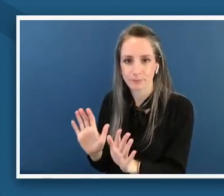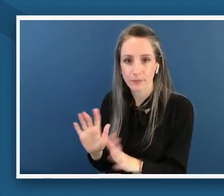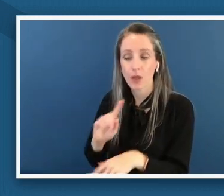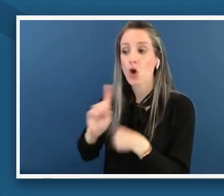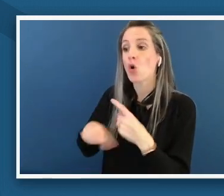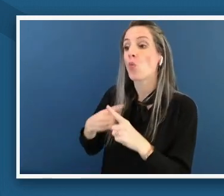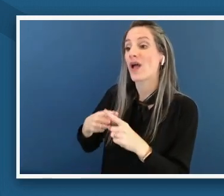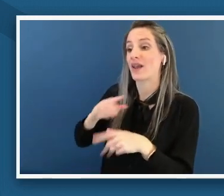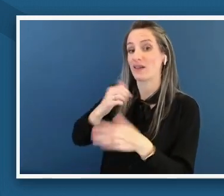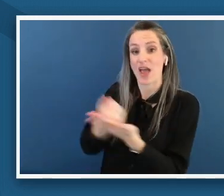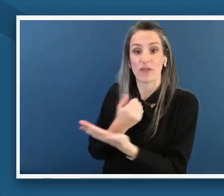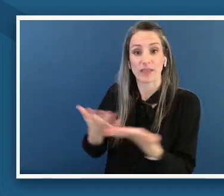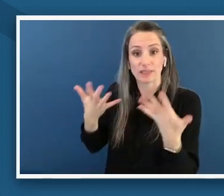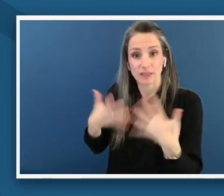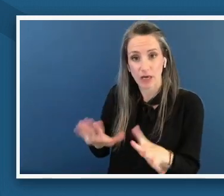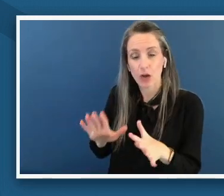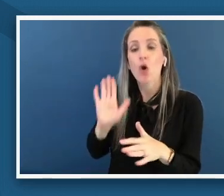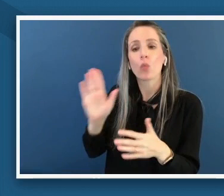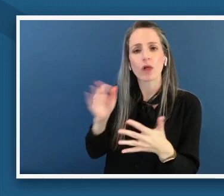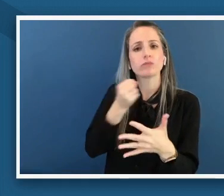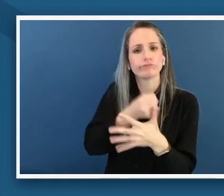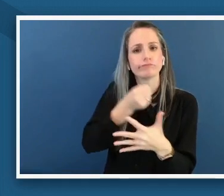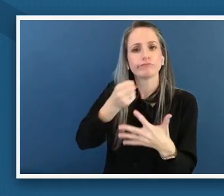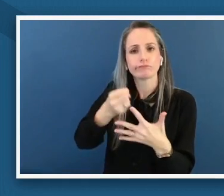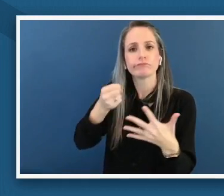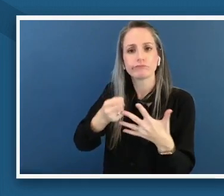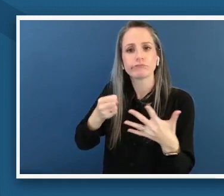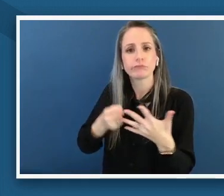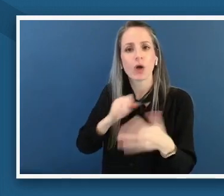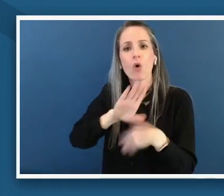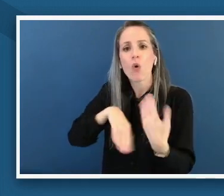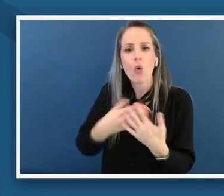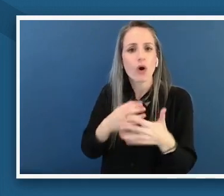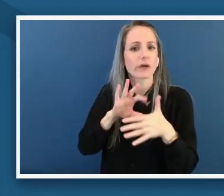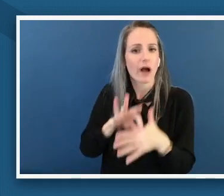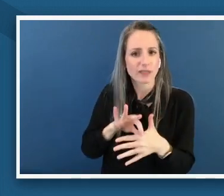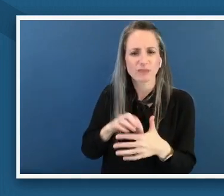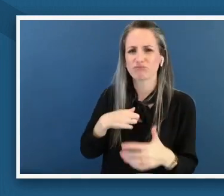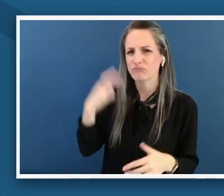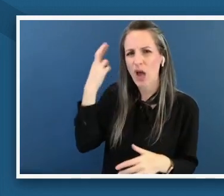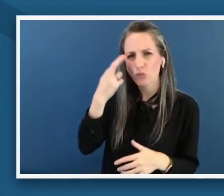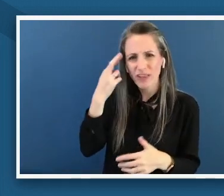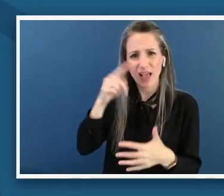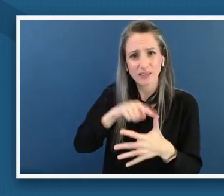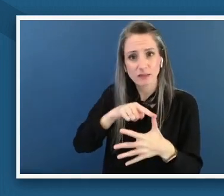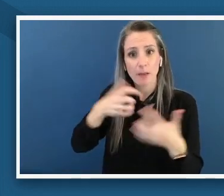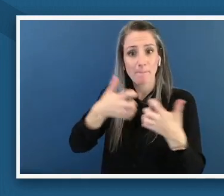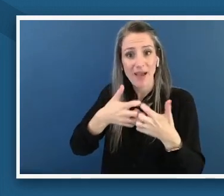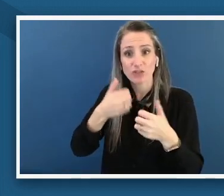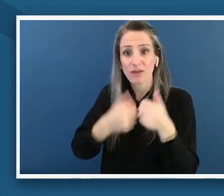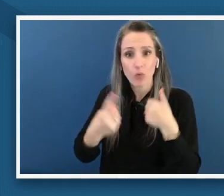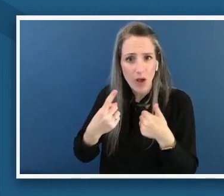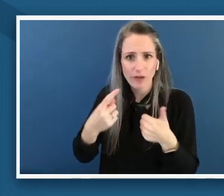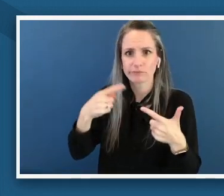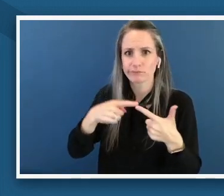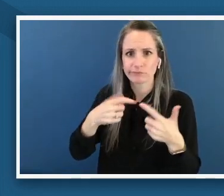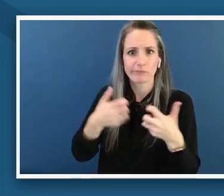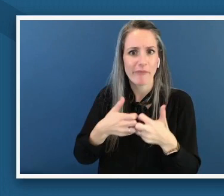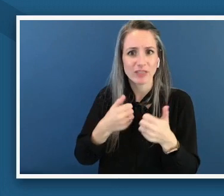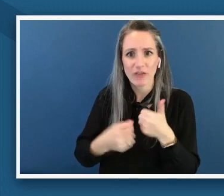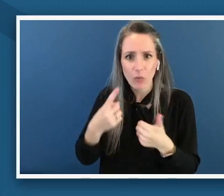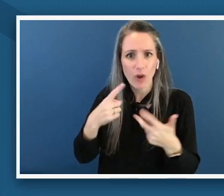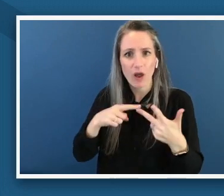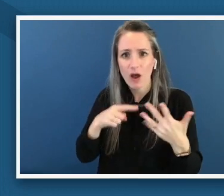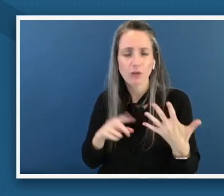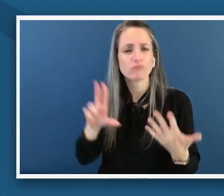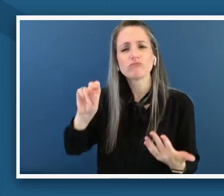said and done, we're going to hit all the content, but we realize this is not for everybody. But we're convinced that by the end of this, you're going to shine. And